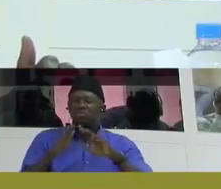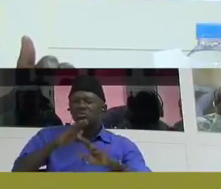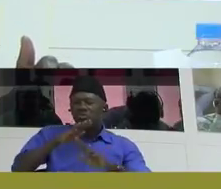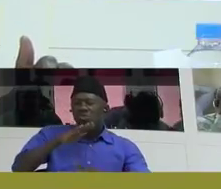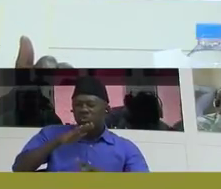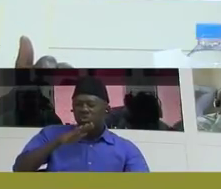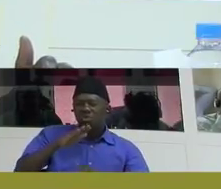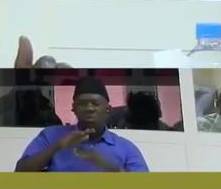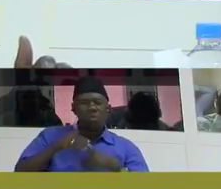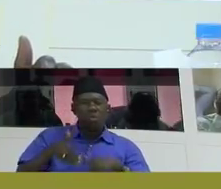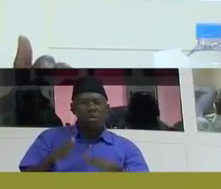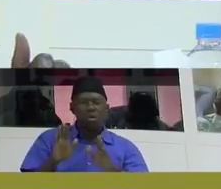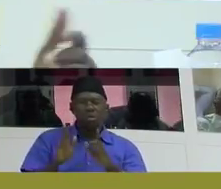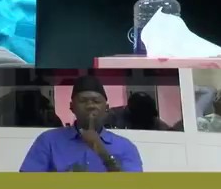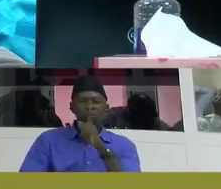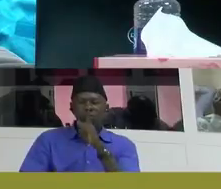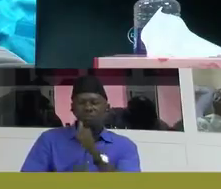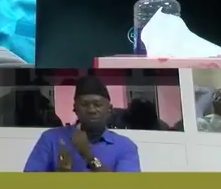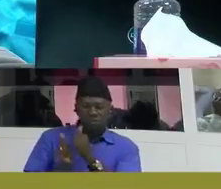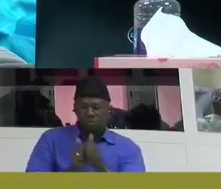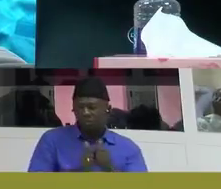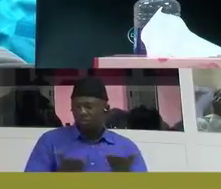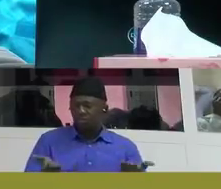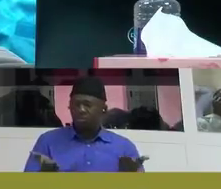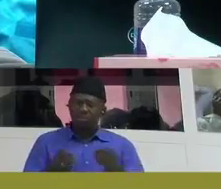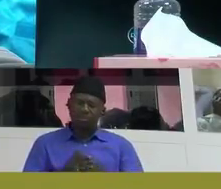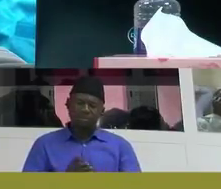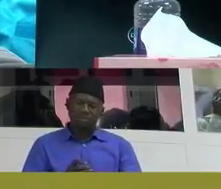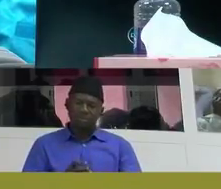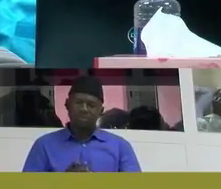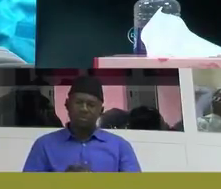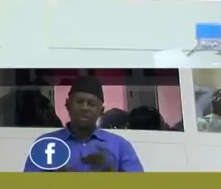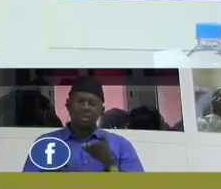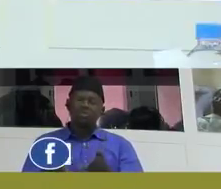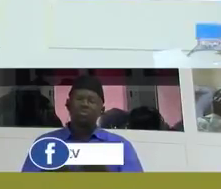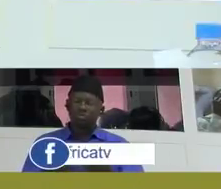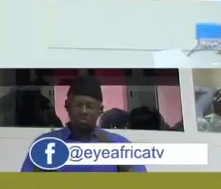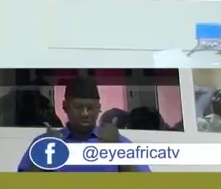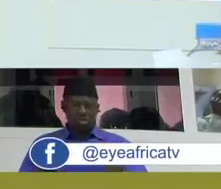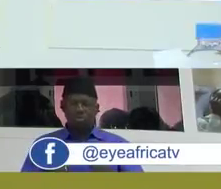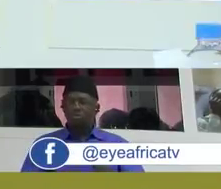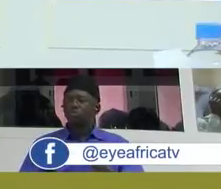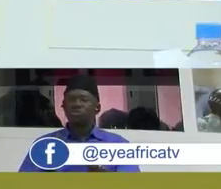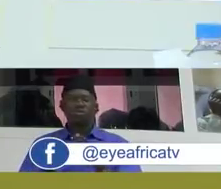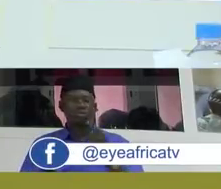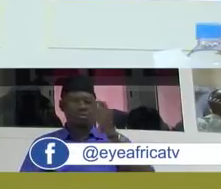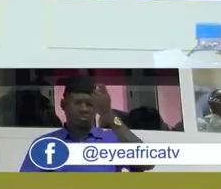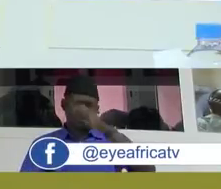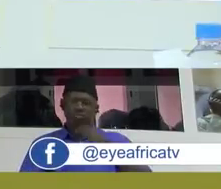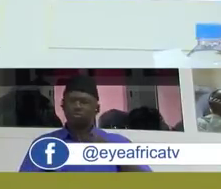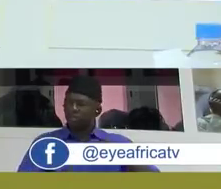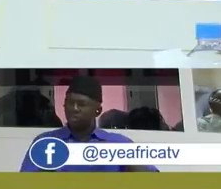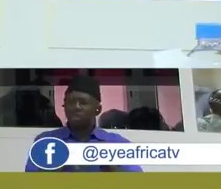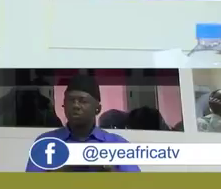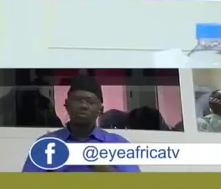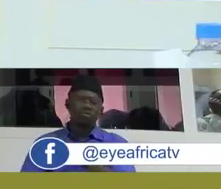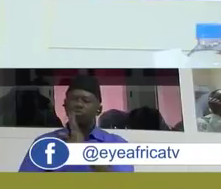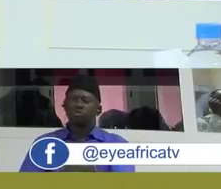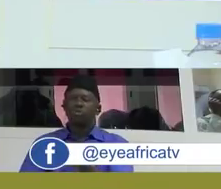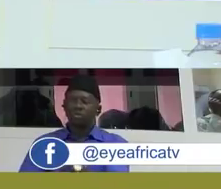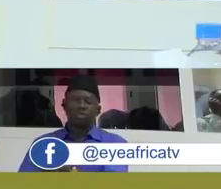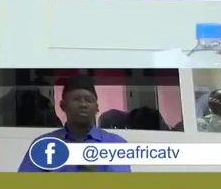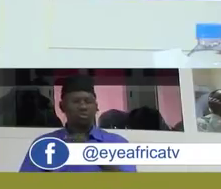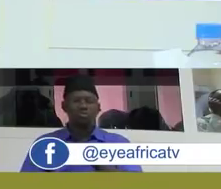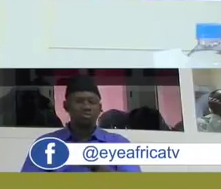profile. This was the norm, not for the police to go and enter and say, don't do this, don't do